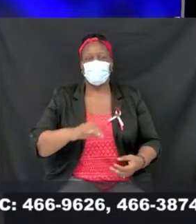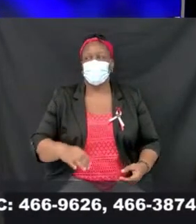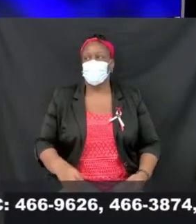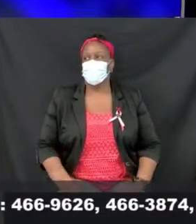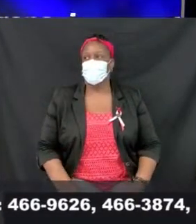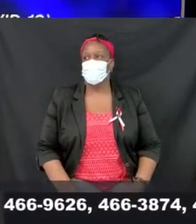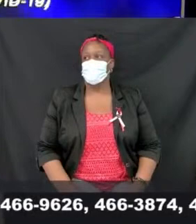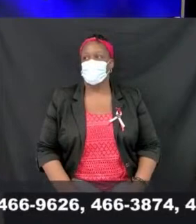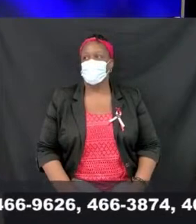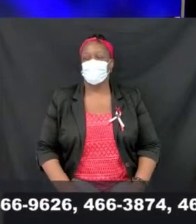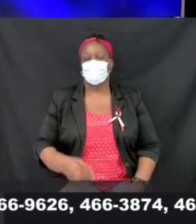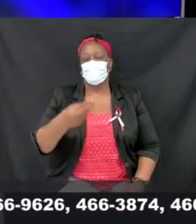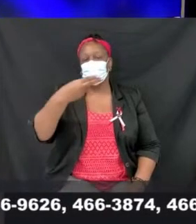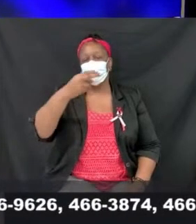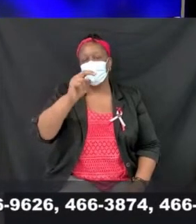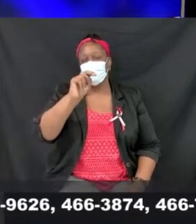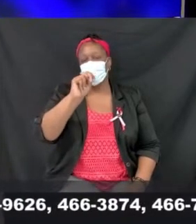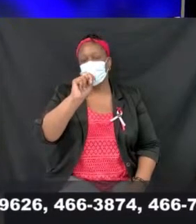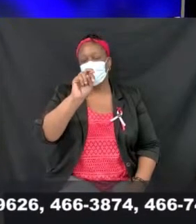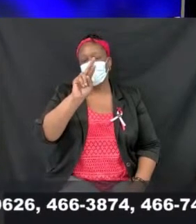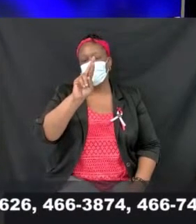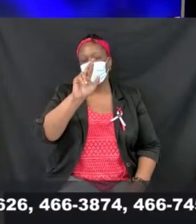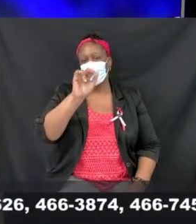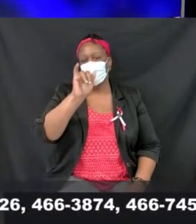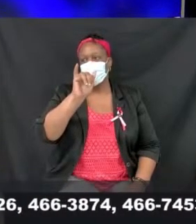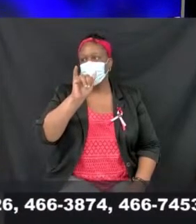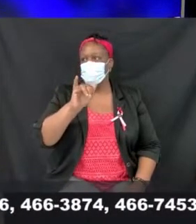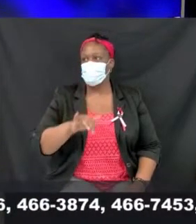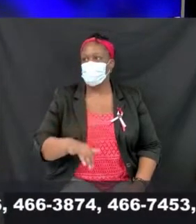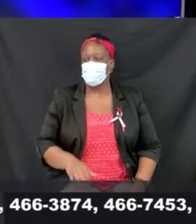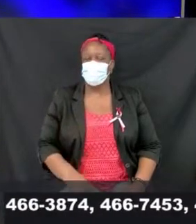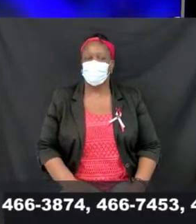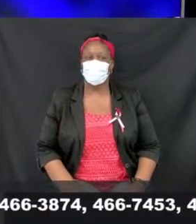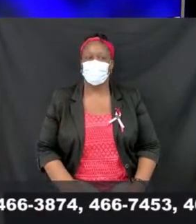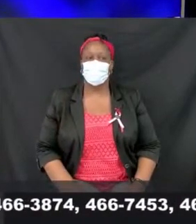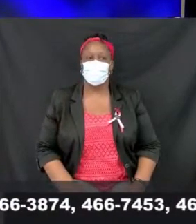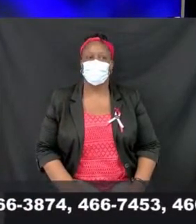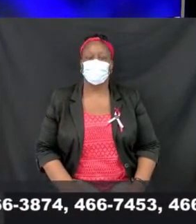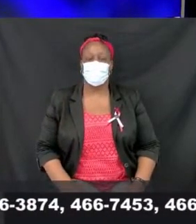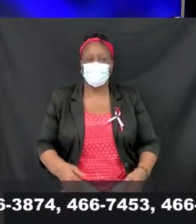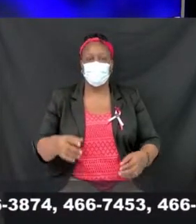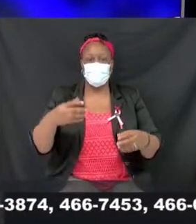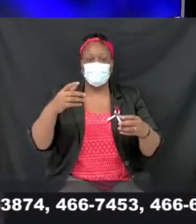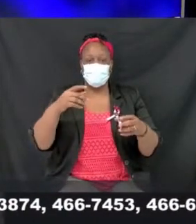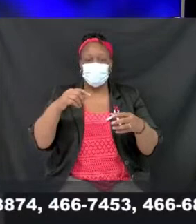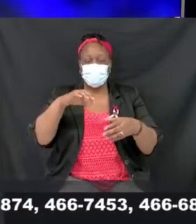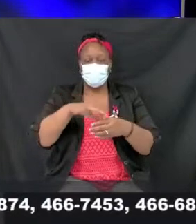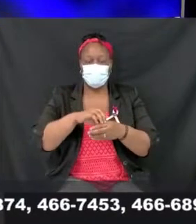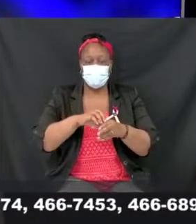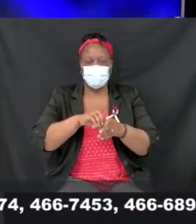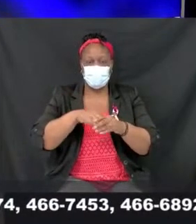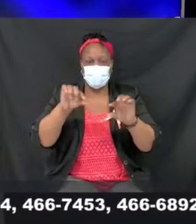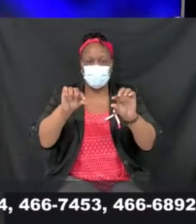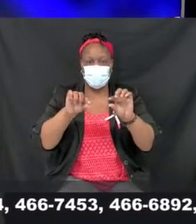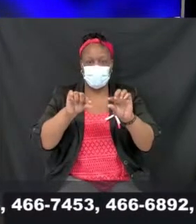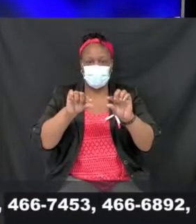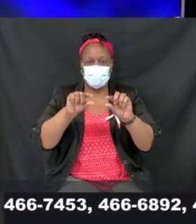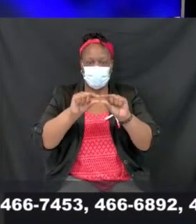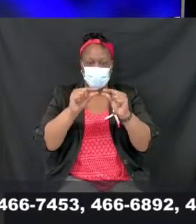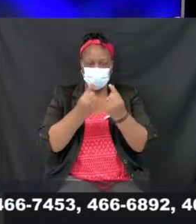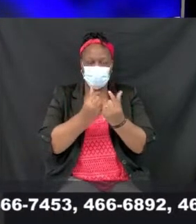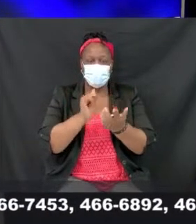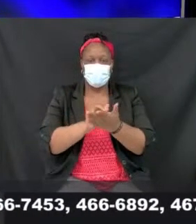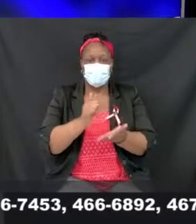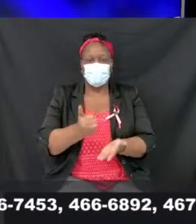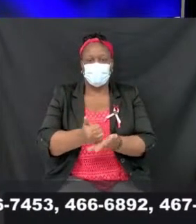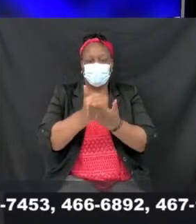Mr. Cromwell Henry, who is a member of the National COVID-19 Task Force